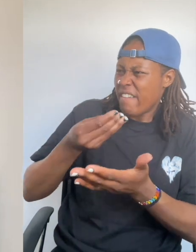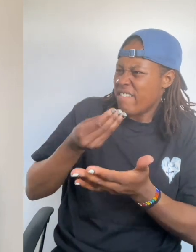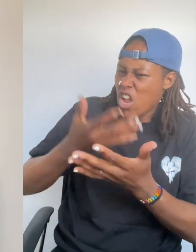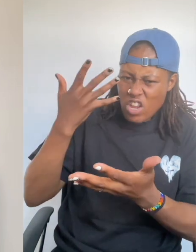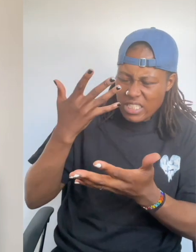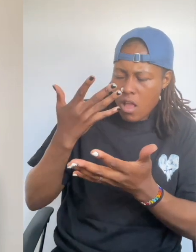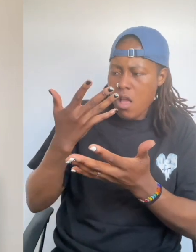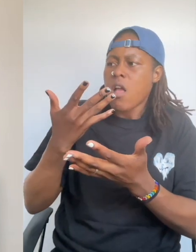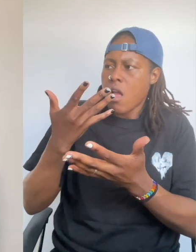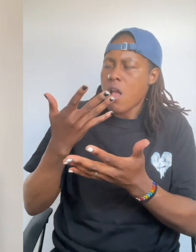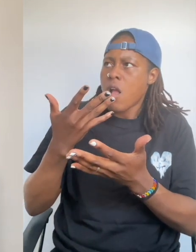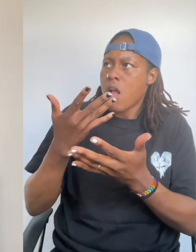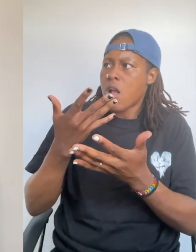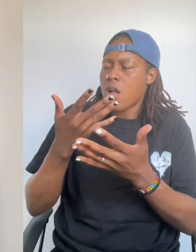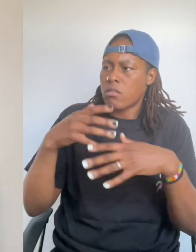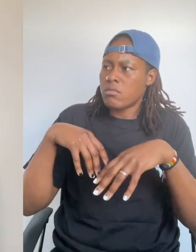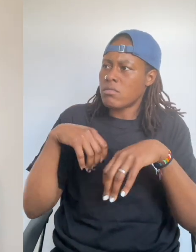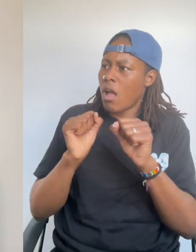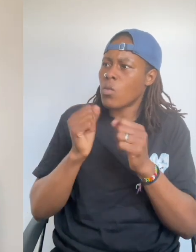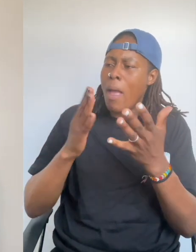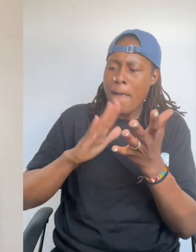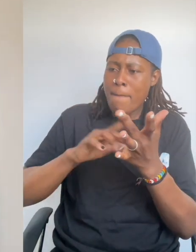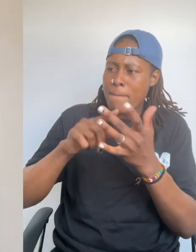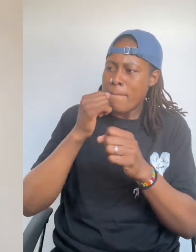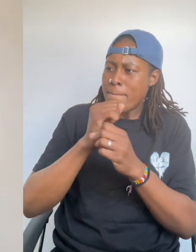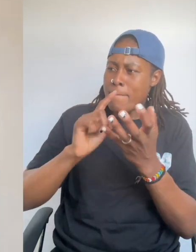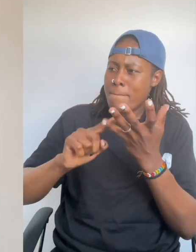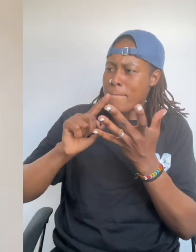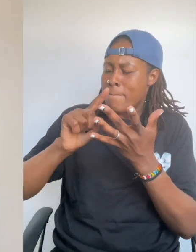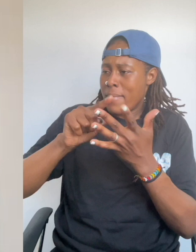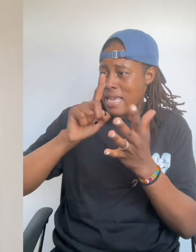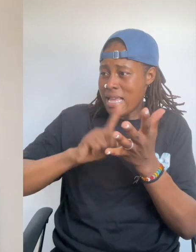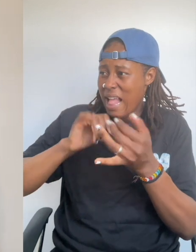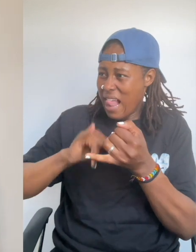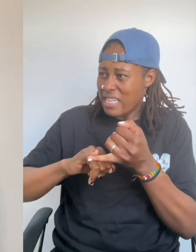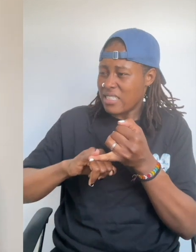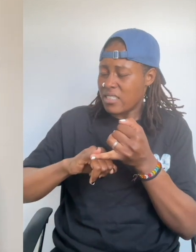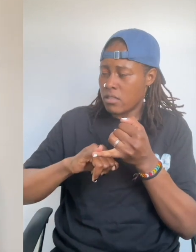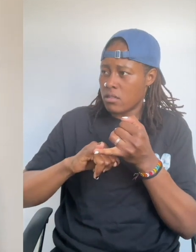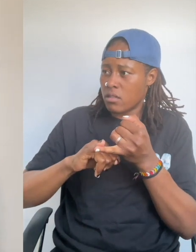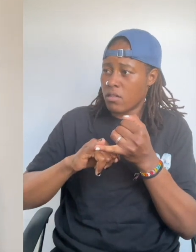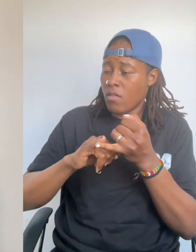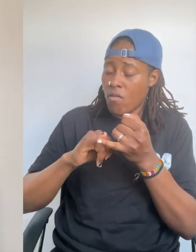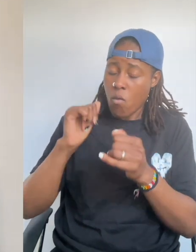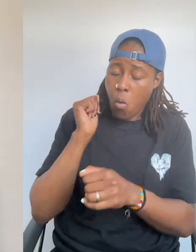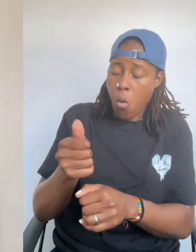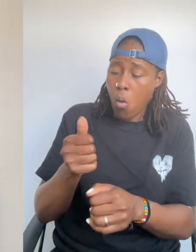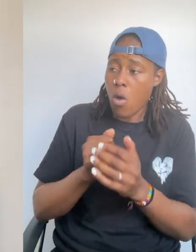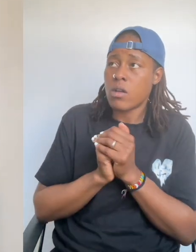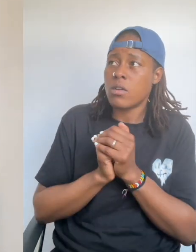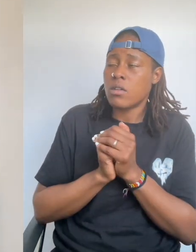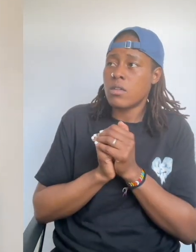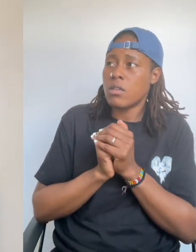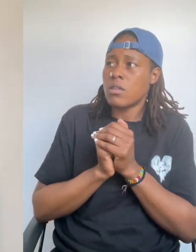fundraisers. And, it started out at Miguel's. I was there for quite some time. And, you